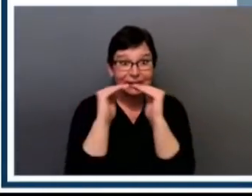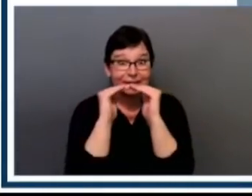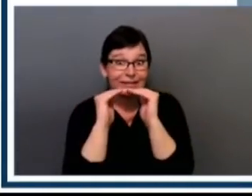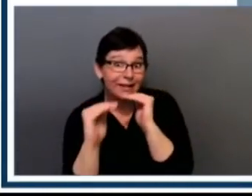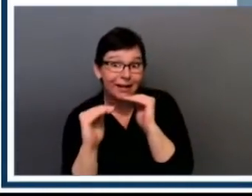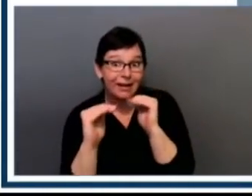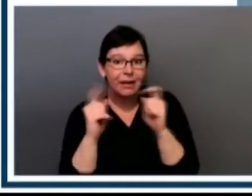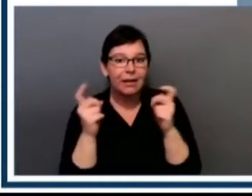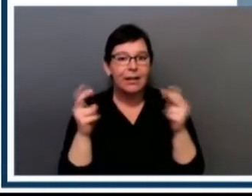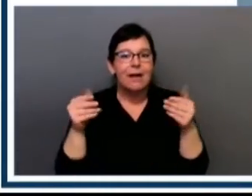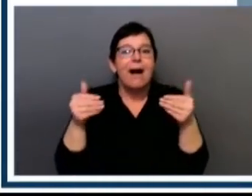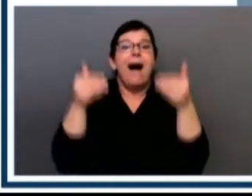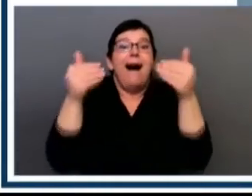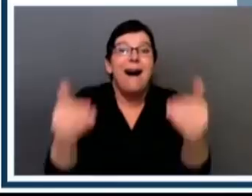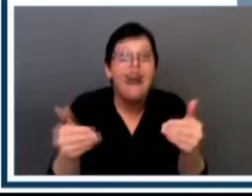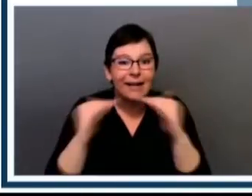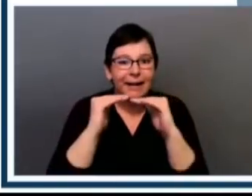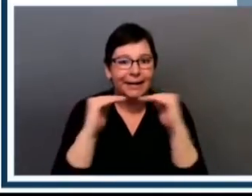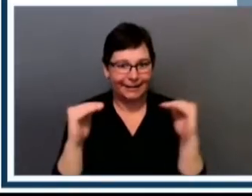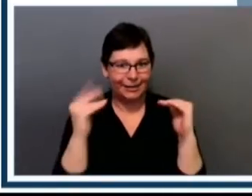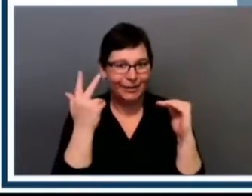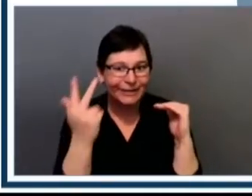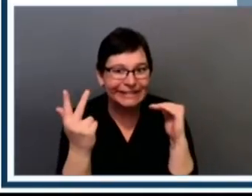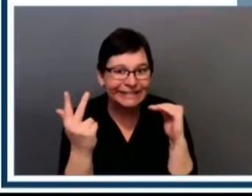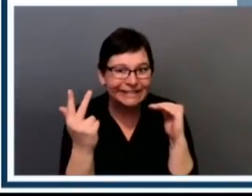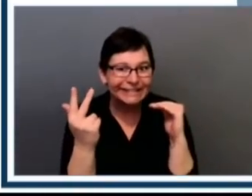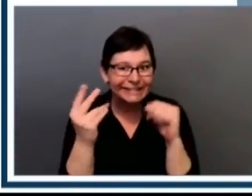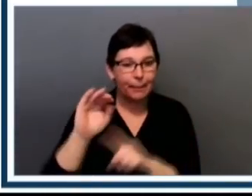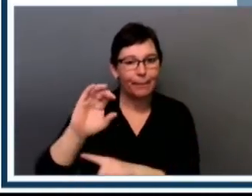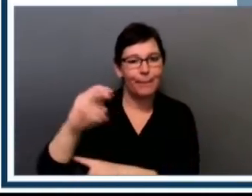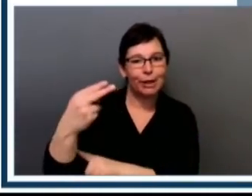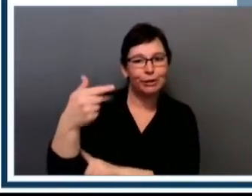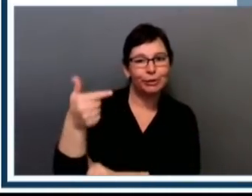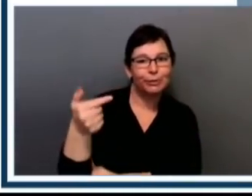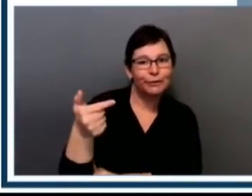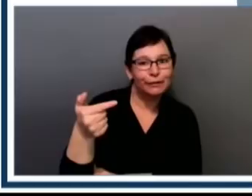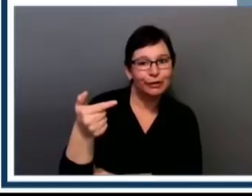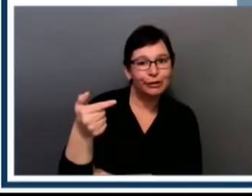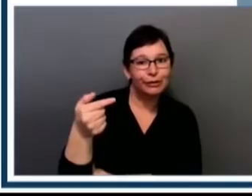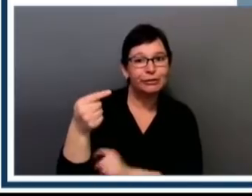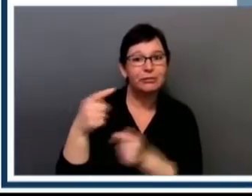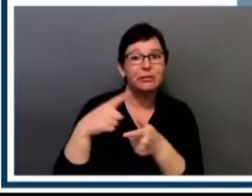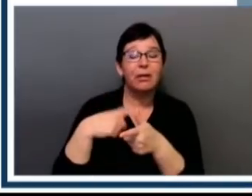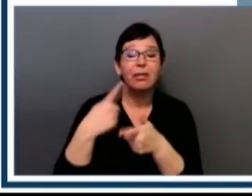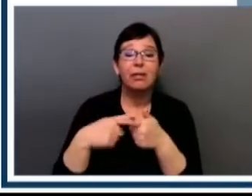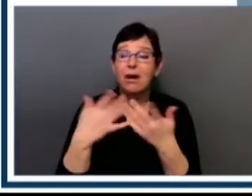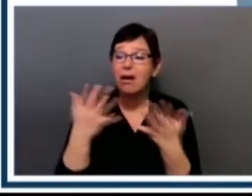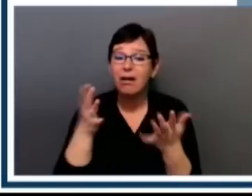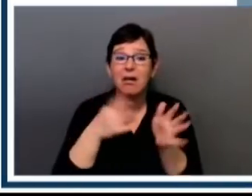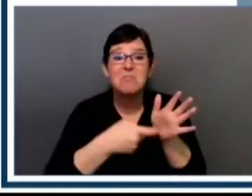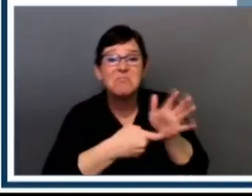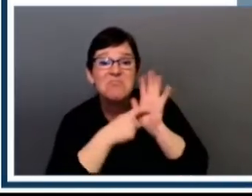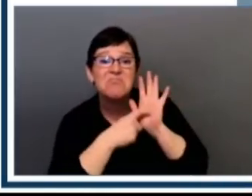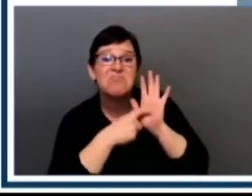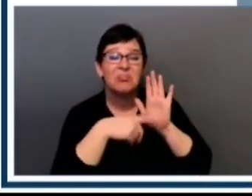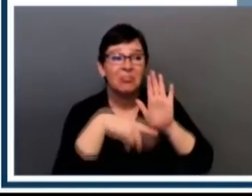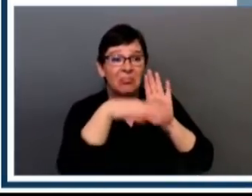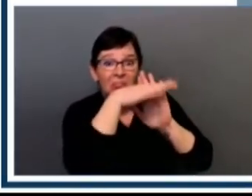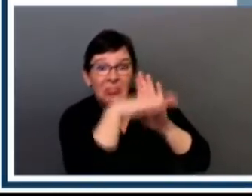end. There will no longer be gathering limits. There won't be any capacity limits for